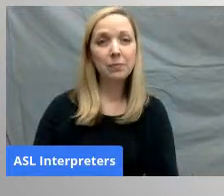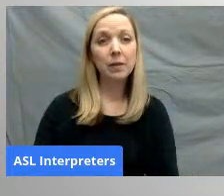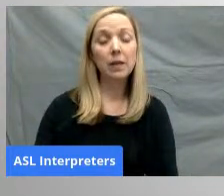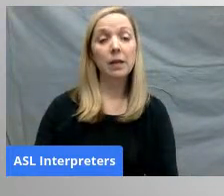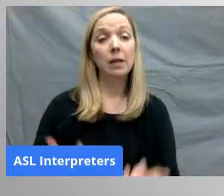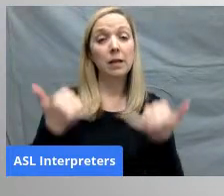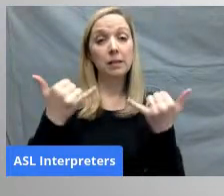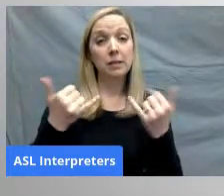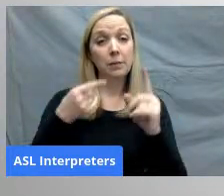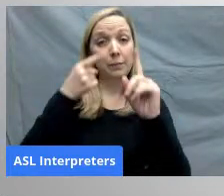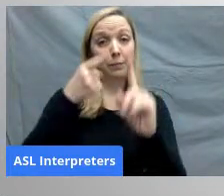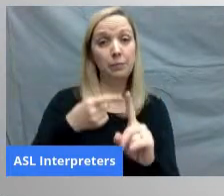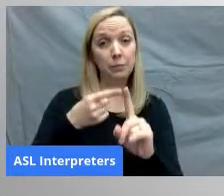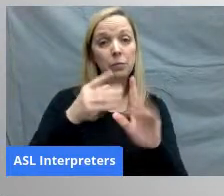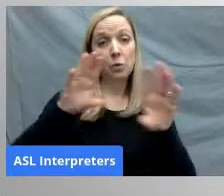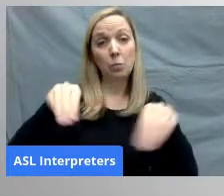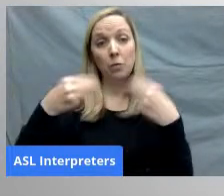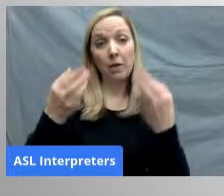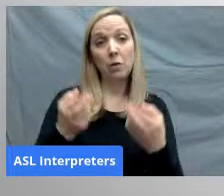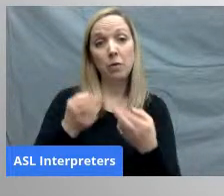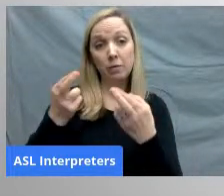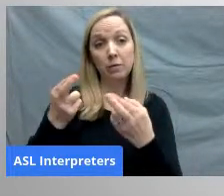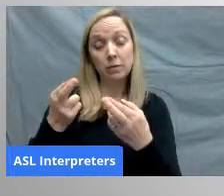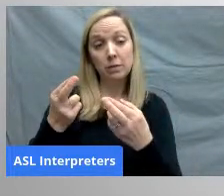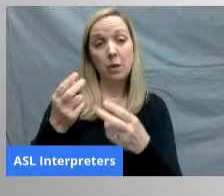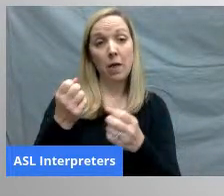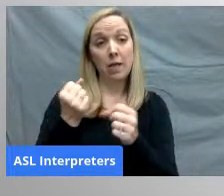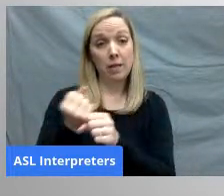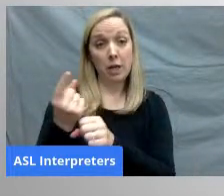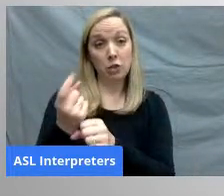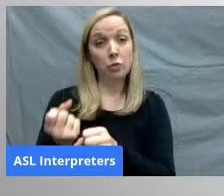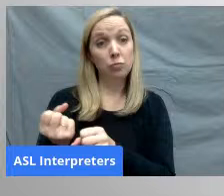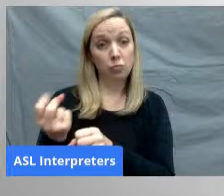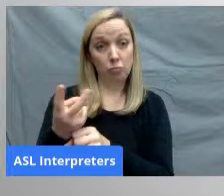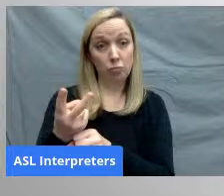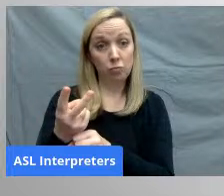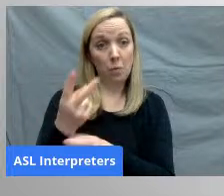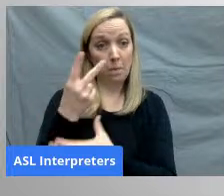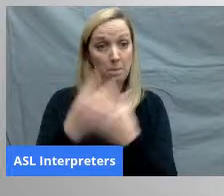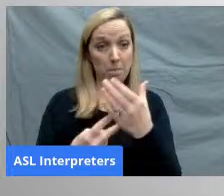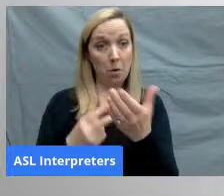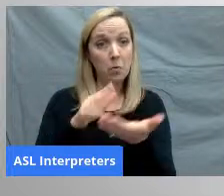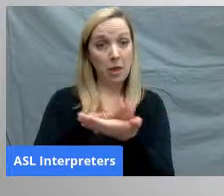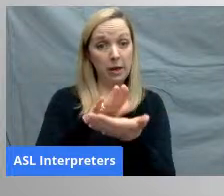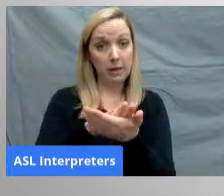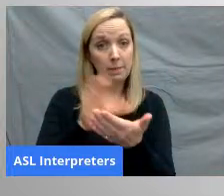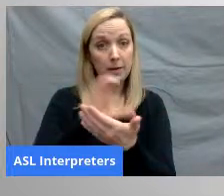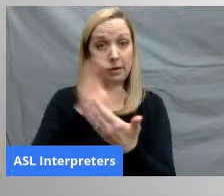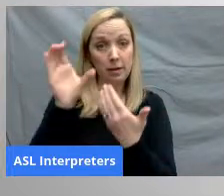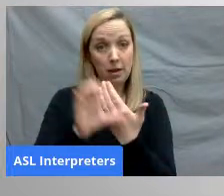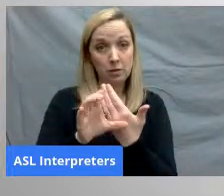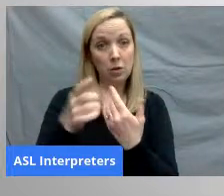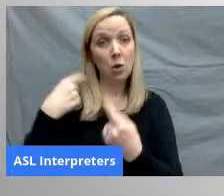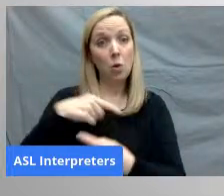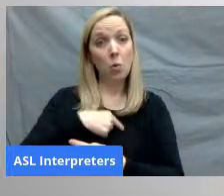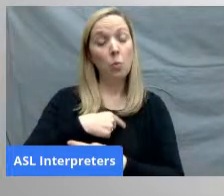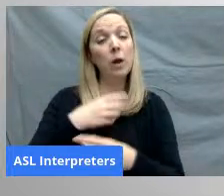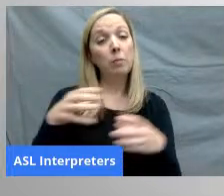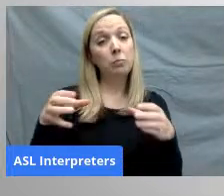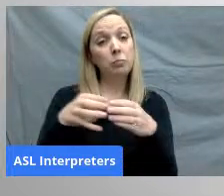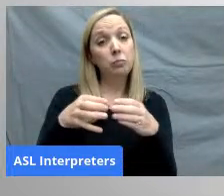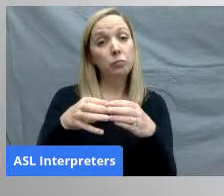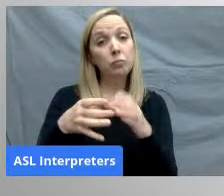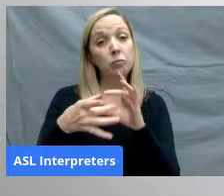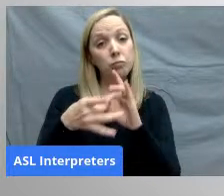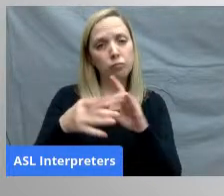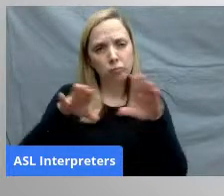today, we're gonna provide recommendations for the next 2 years academic calendar. We were able to convene a calendar committee, which was made up of a diverse